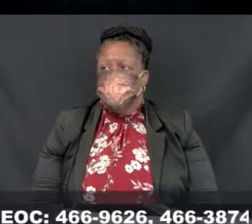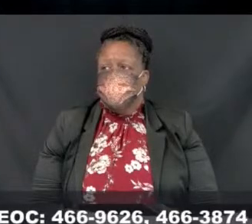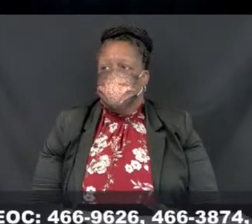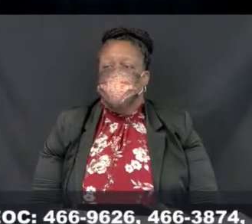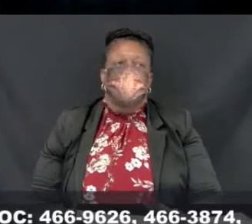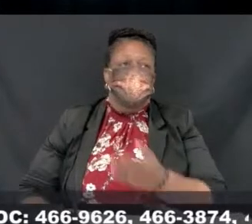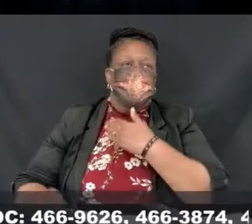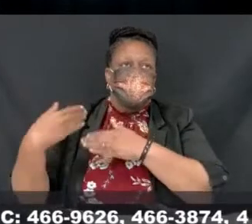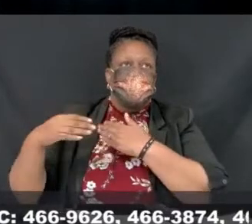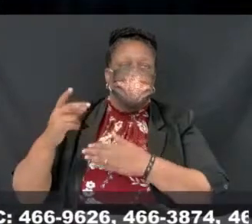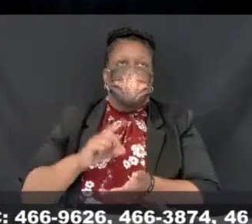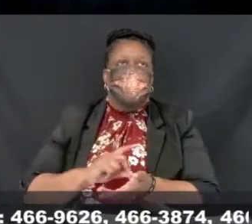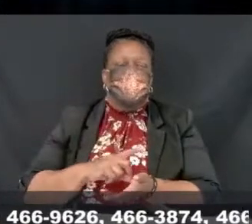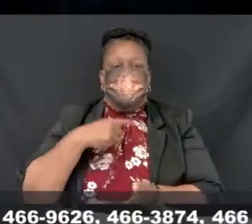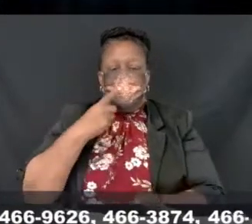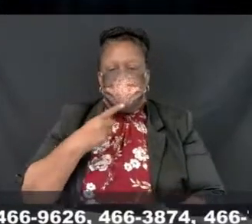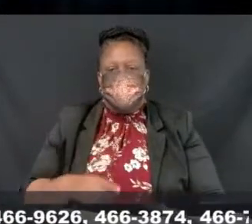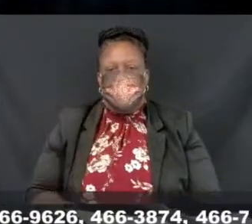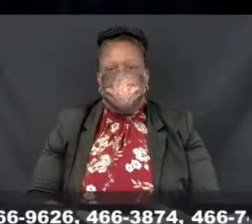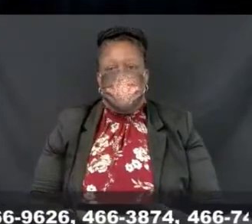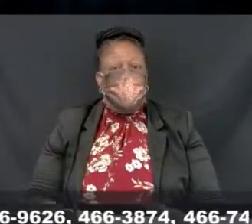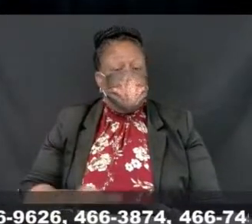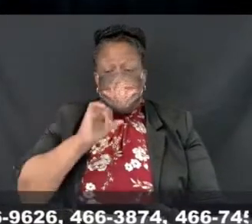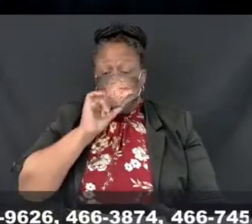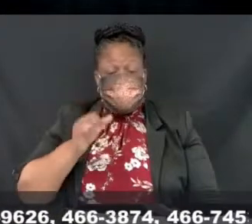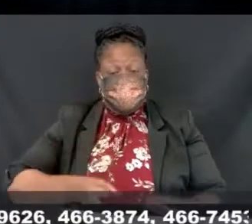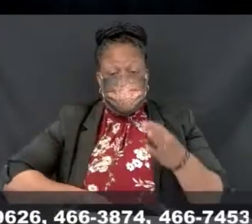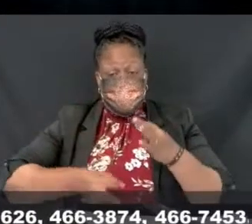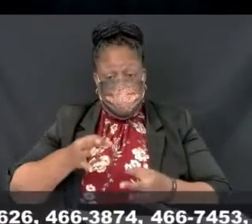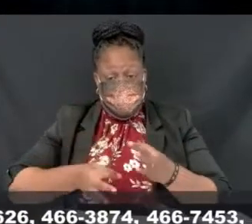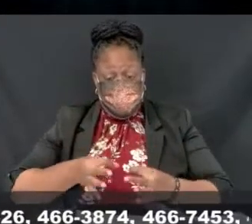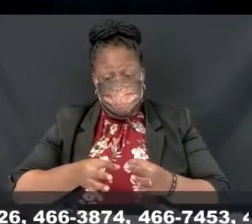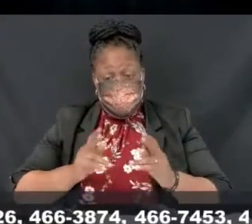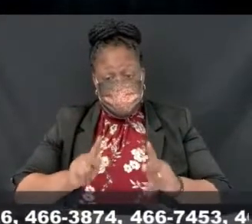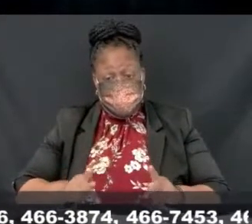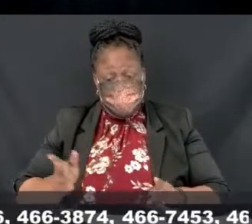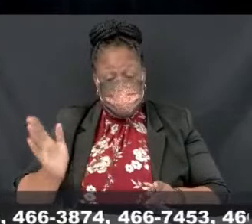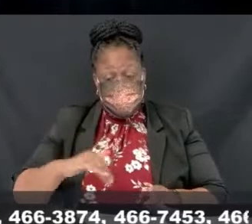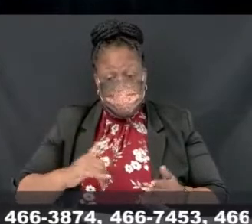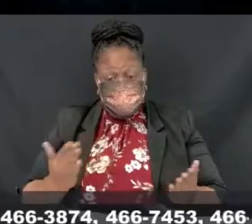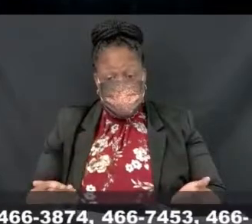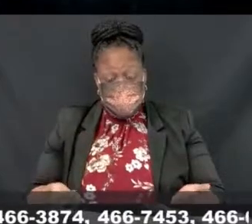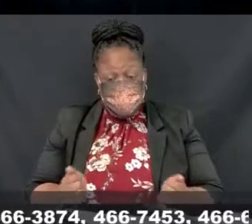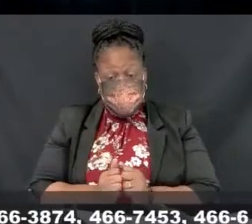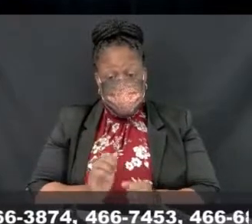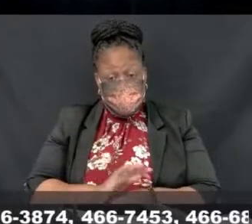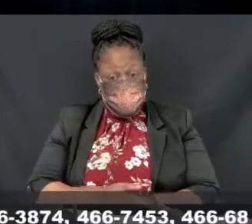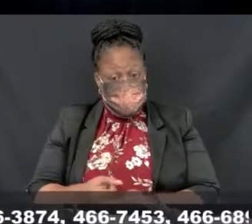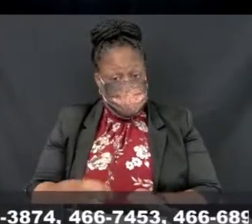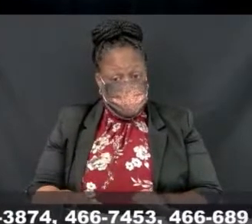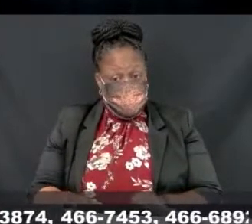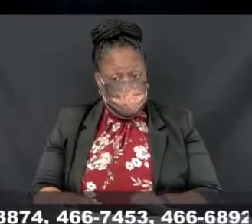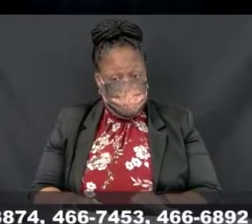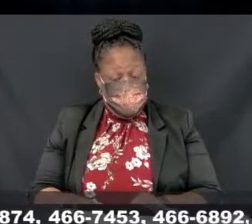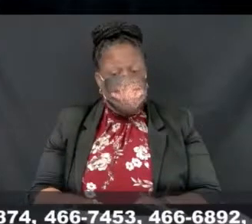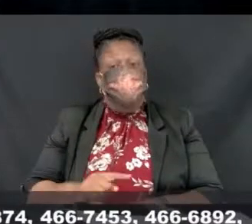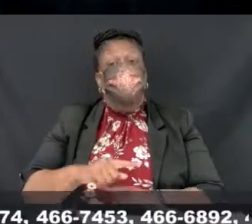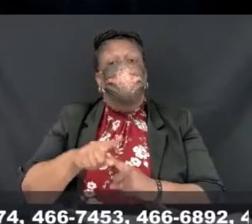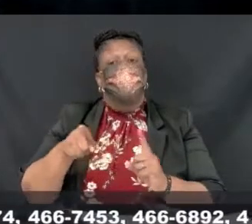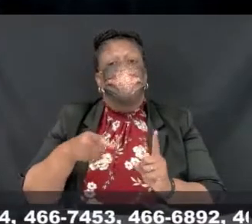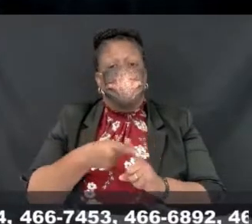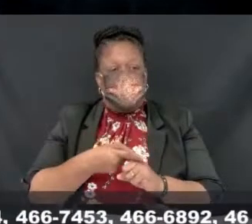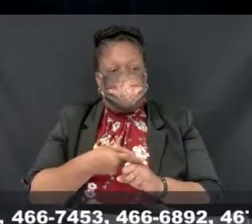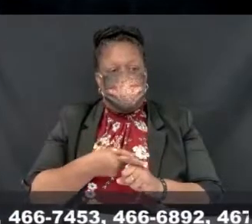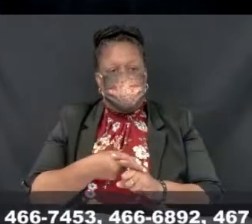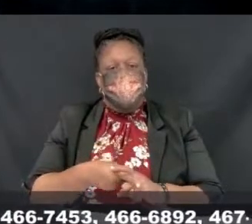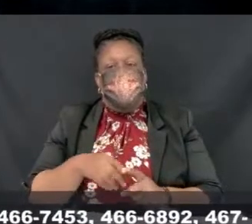when, and that's the motto that we applied. The other motto that we applied was the art of society approach. And then